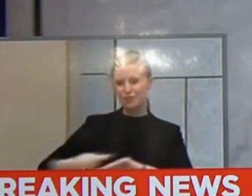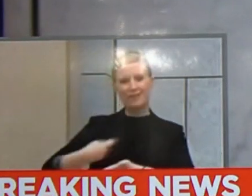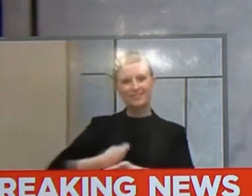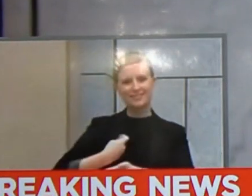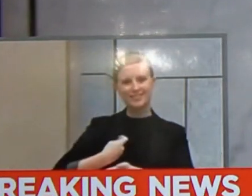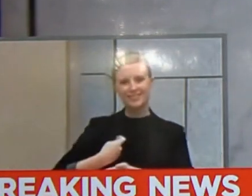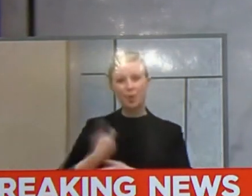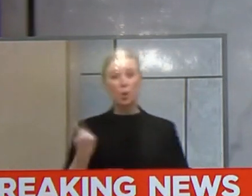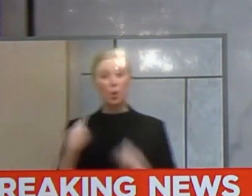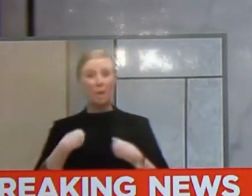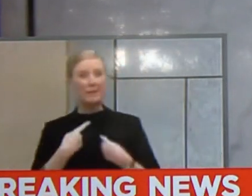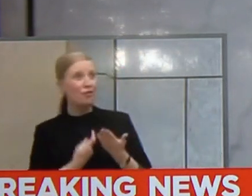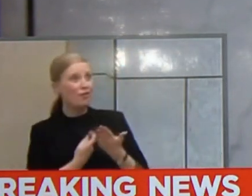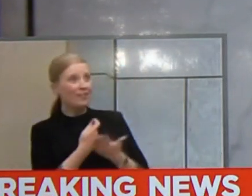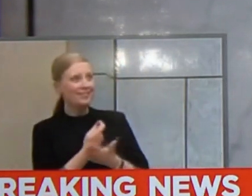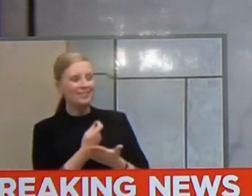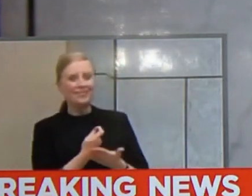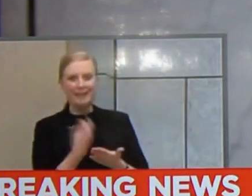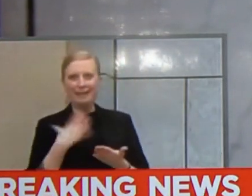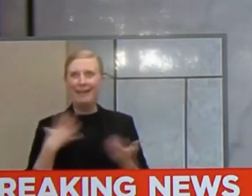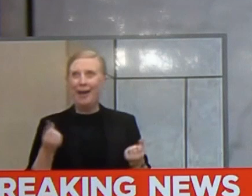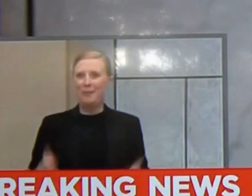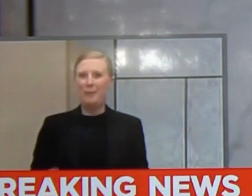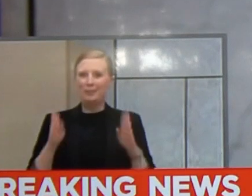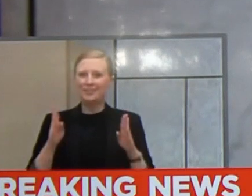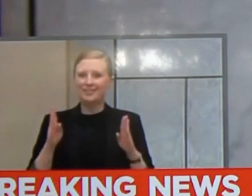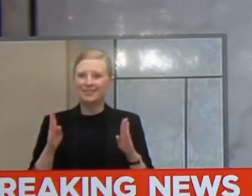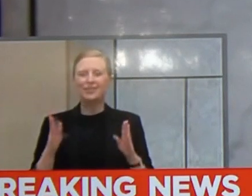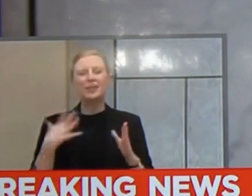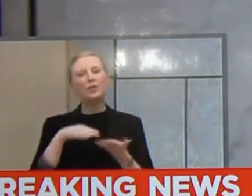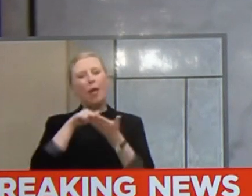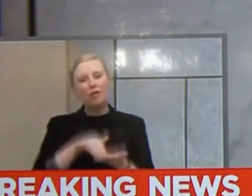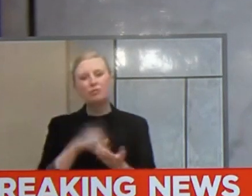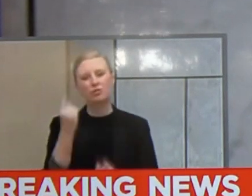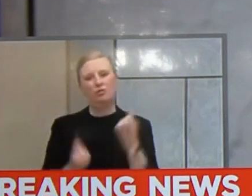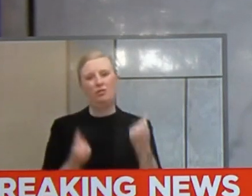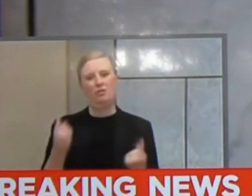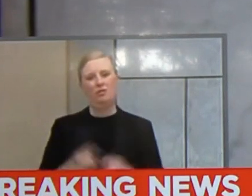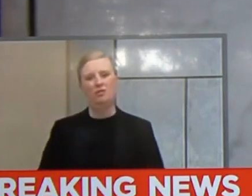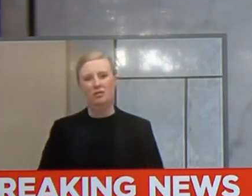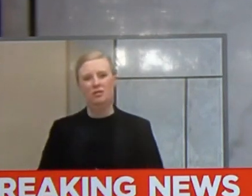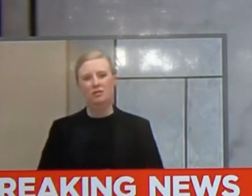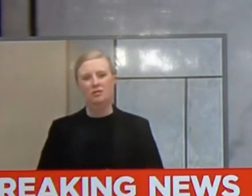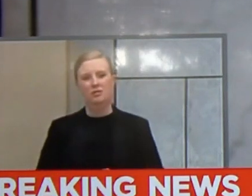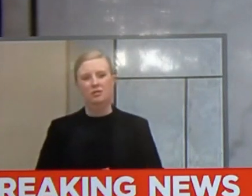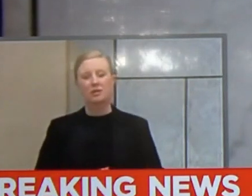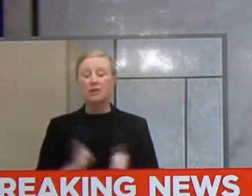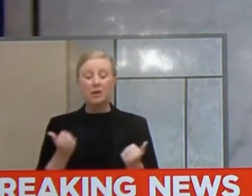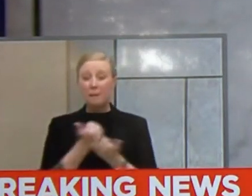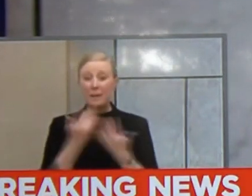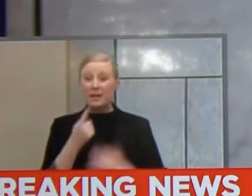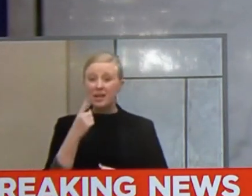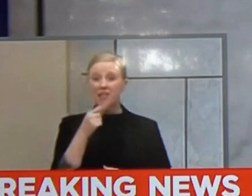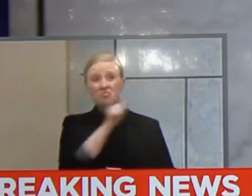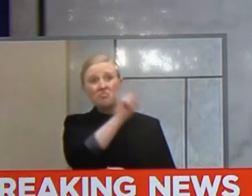make sure that smaller tenants have the protections they need to be able to sit down with their landlords. Many landlords